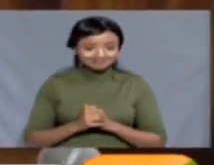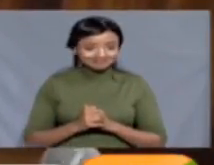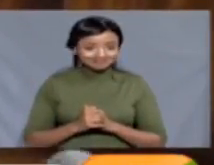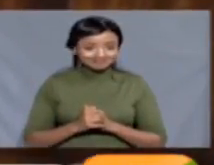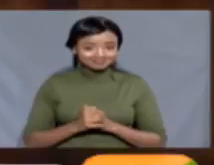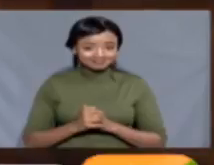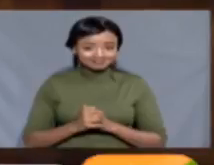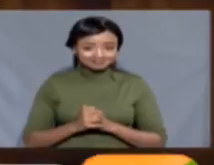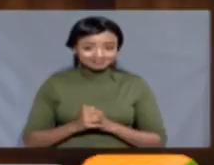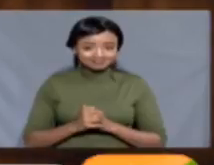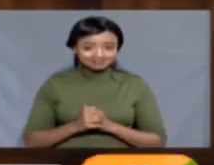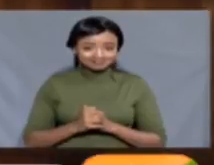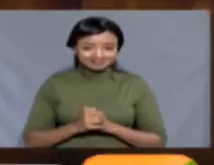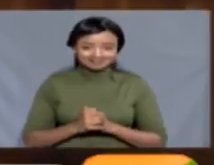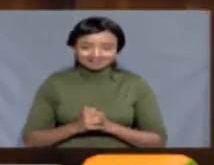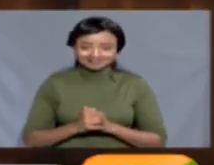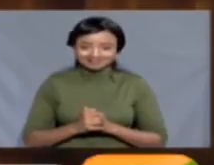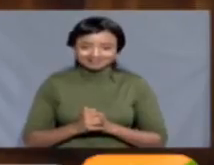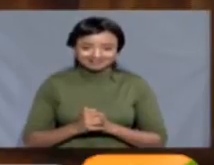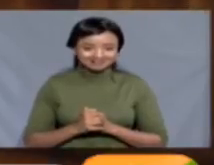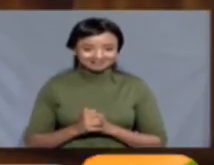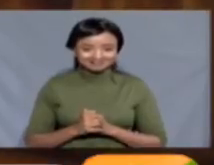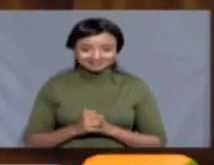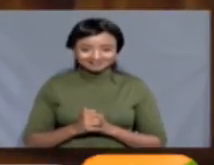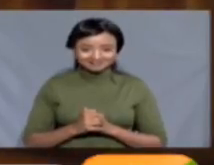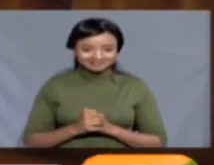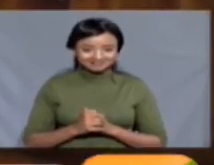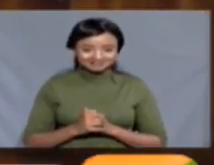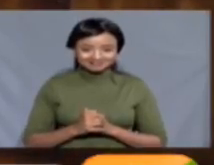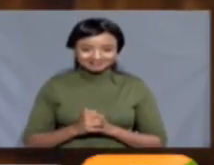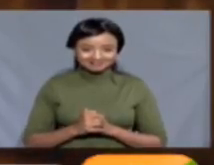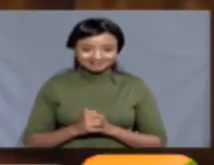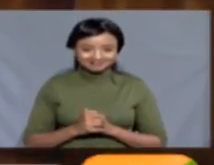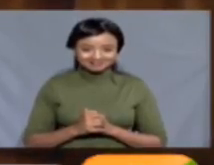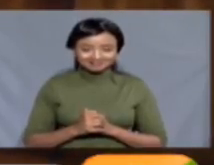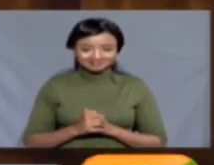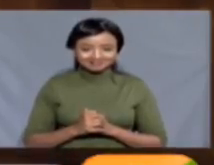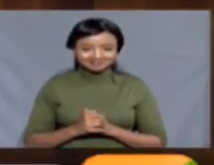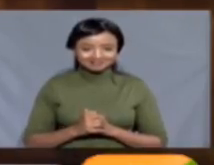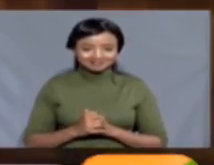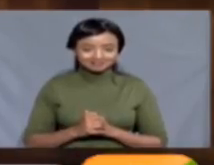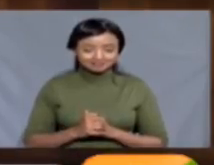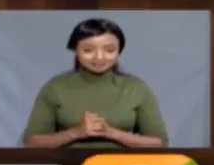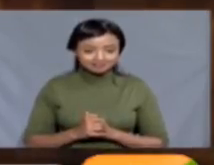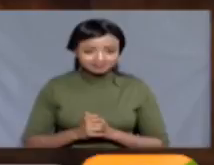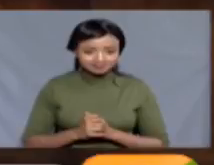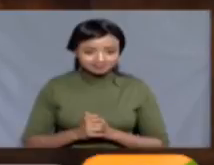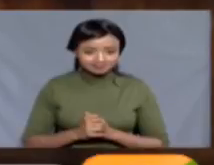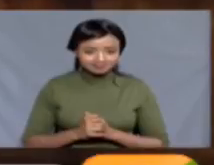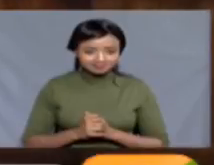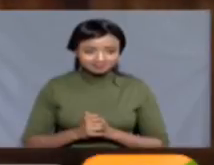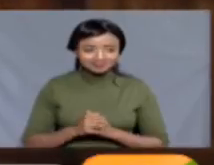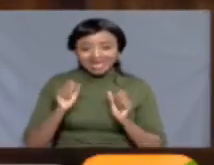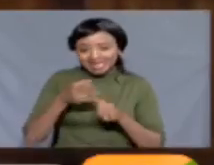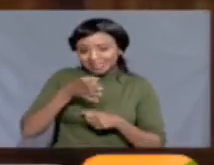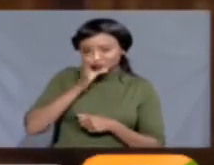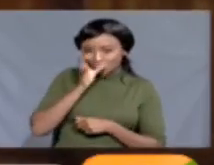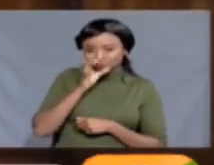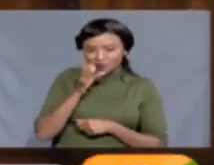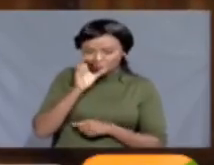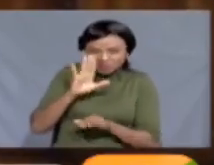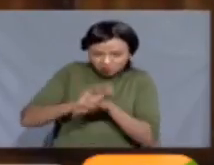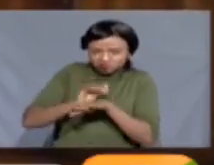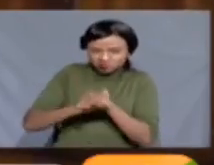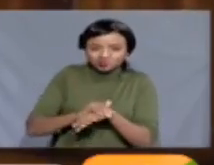Am I still too fast? Okay, I can take water. Water is good.